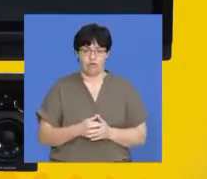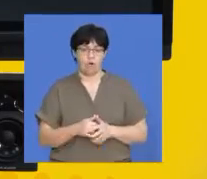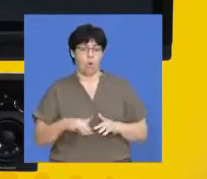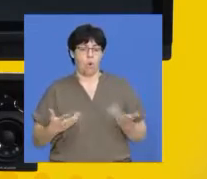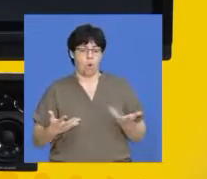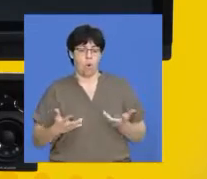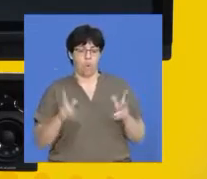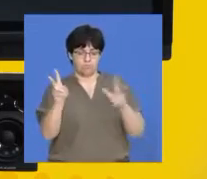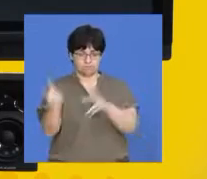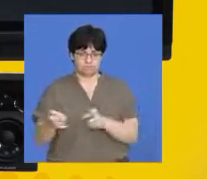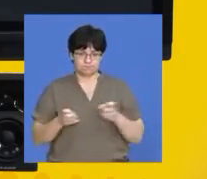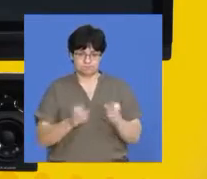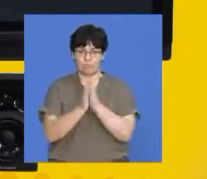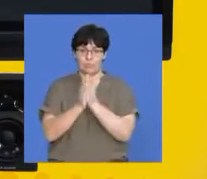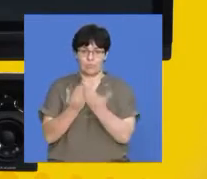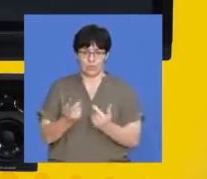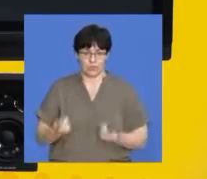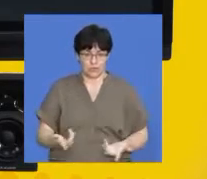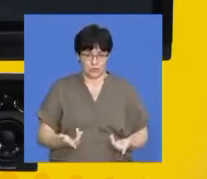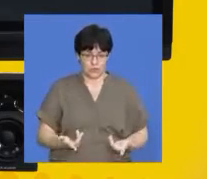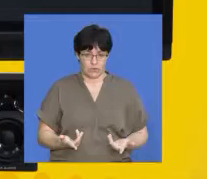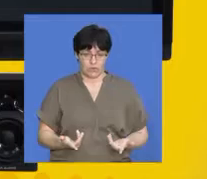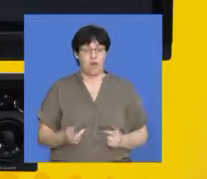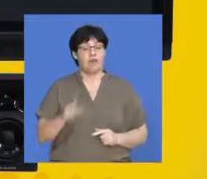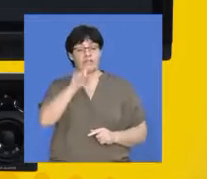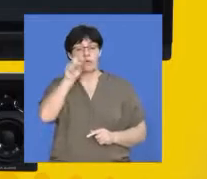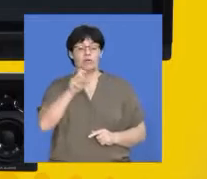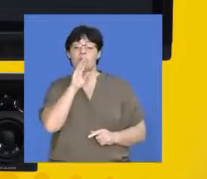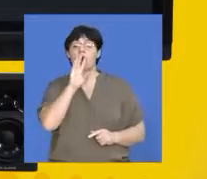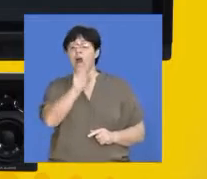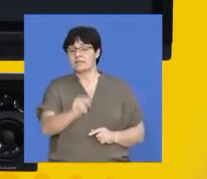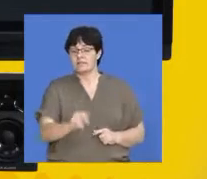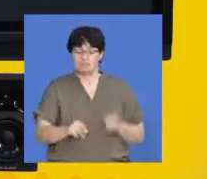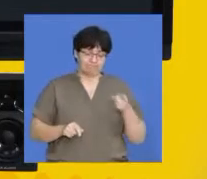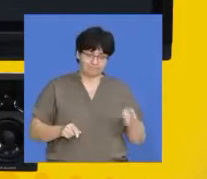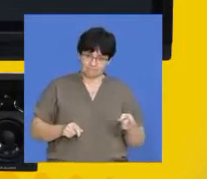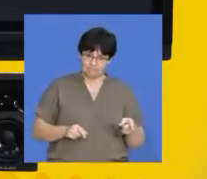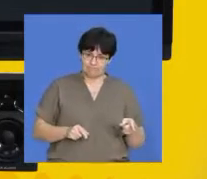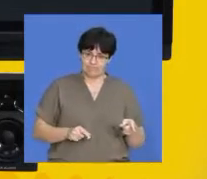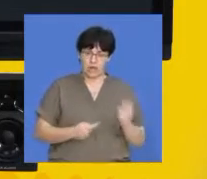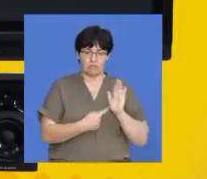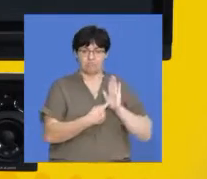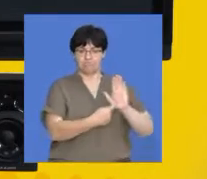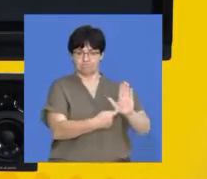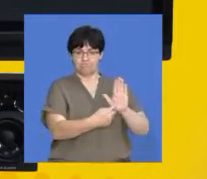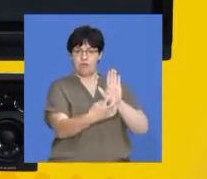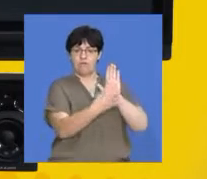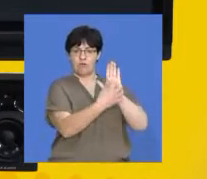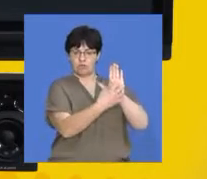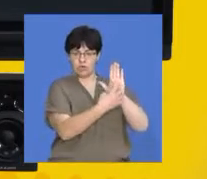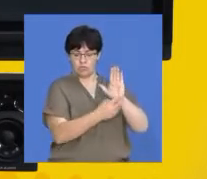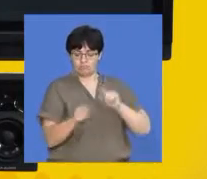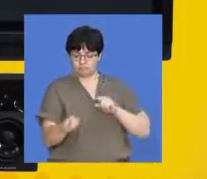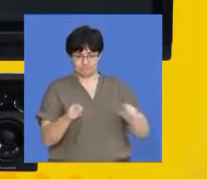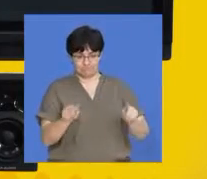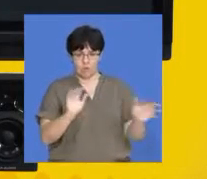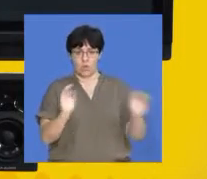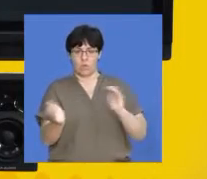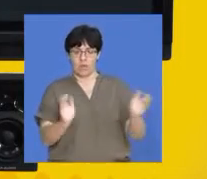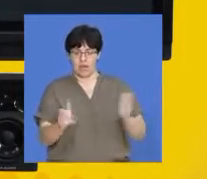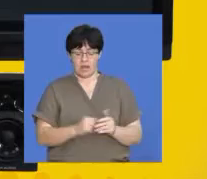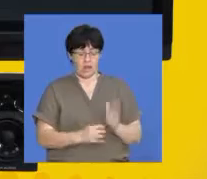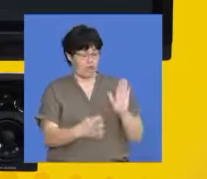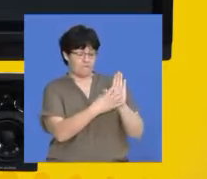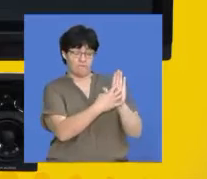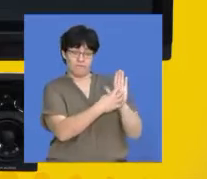an extract from a book. And then the question will ask you to compare it to what is shown in the photograph. So in the